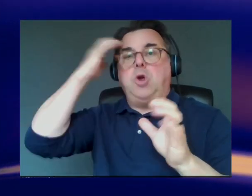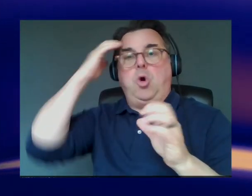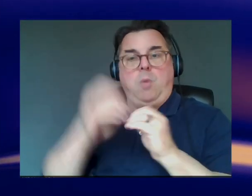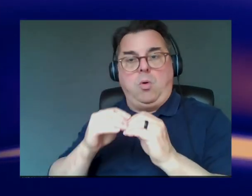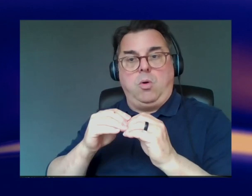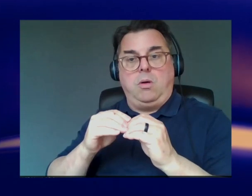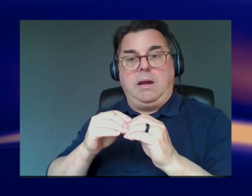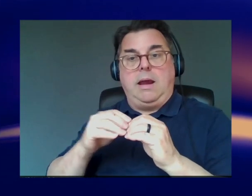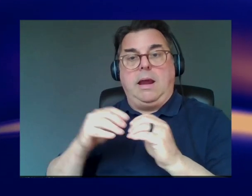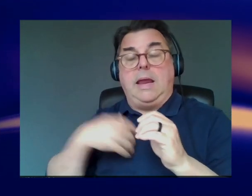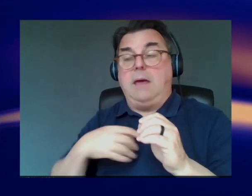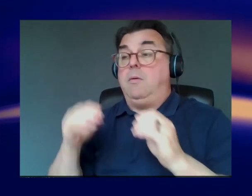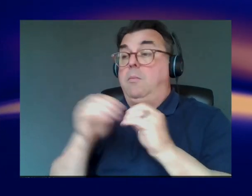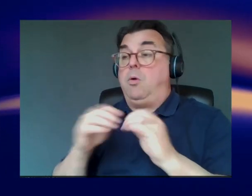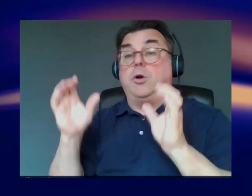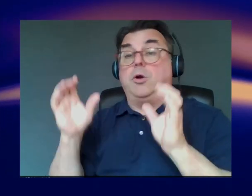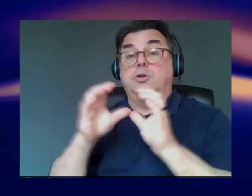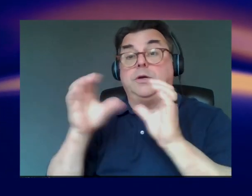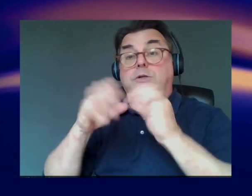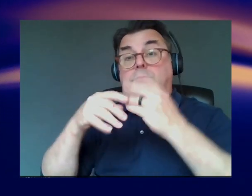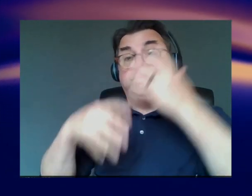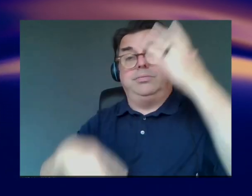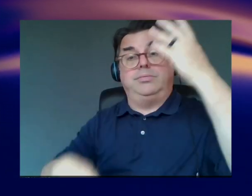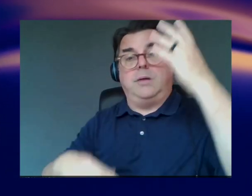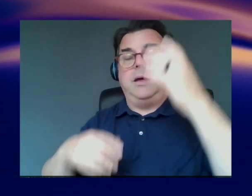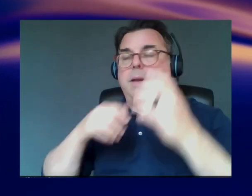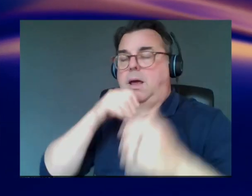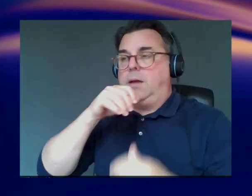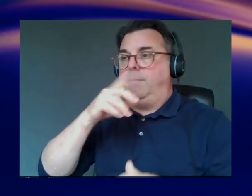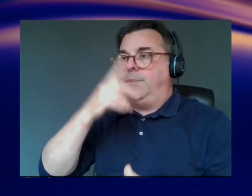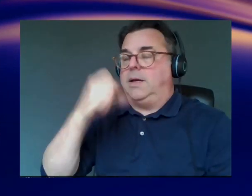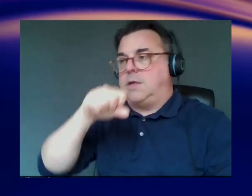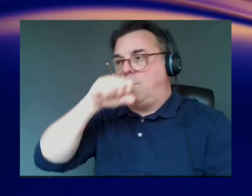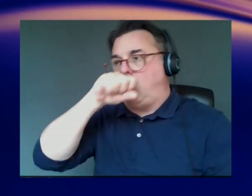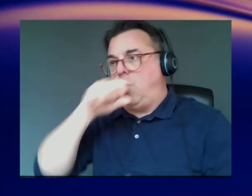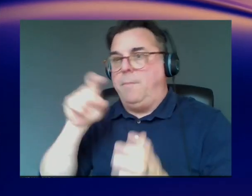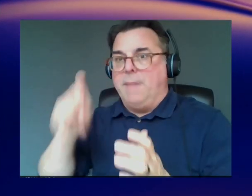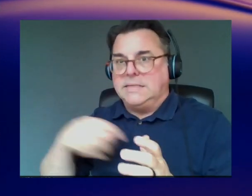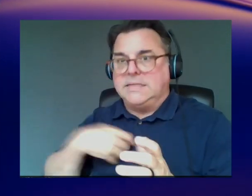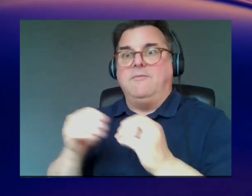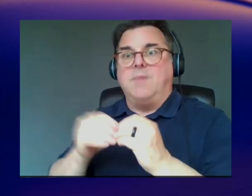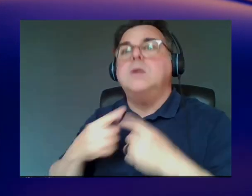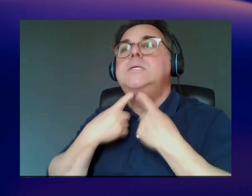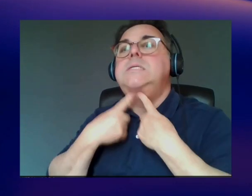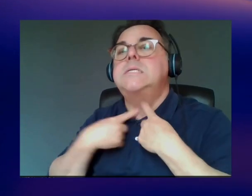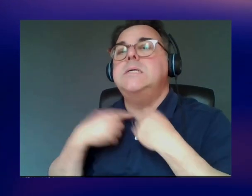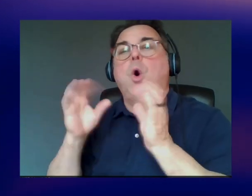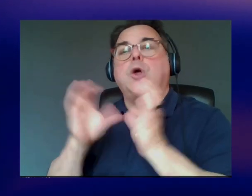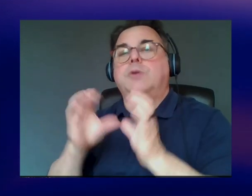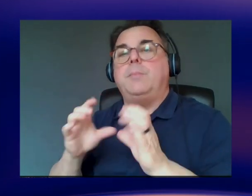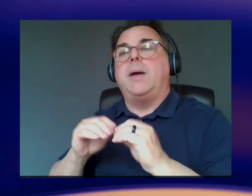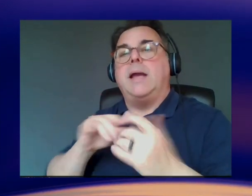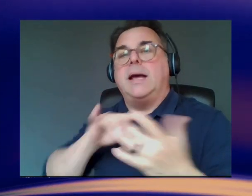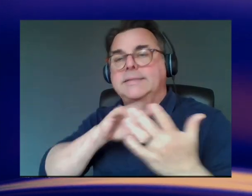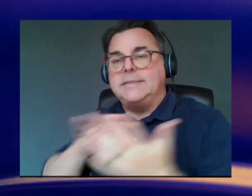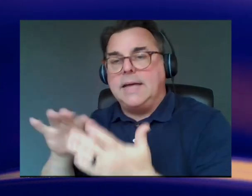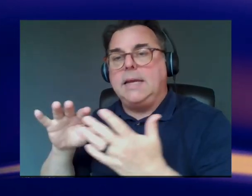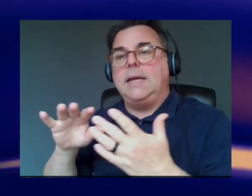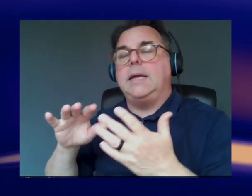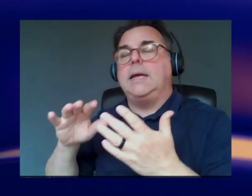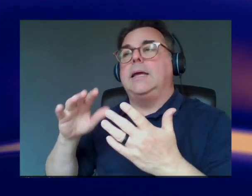Aaron asked me to. Do Oh it my for gosh, you. the But pressure- why else? The pressure. Why else, Aaron? Why else? Okay, so why? Why do you get certified?